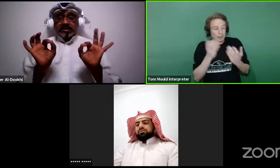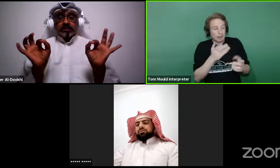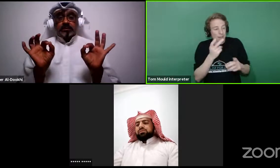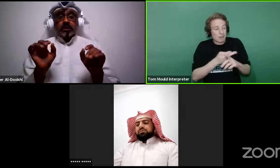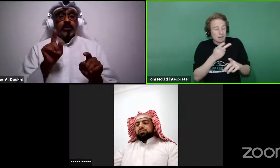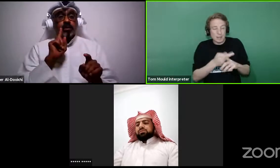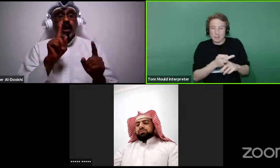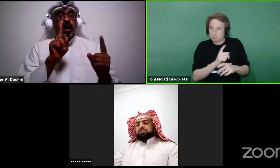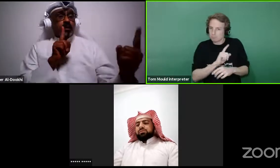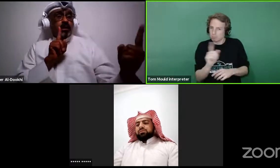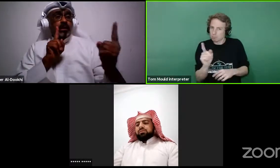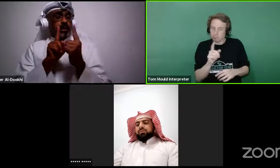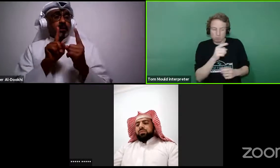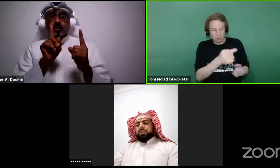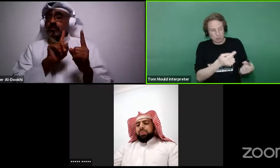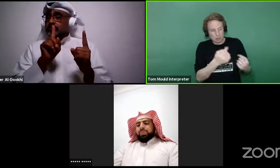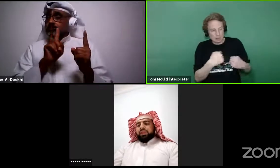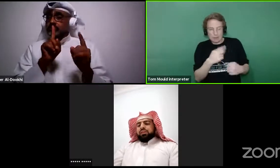me.